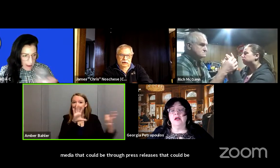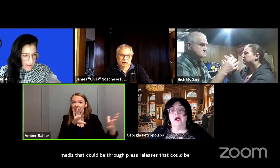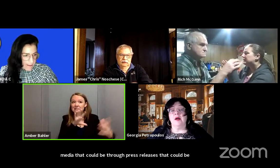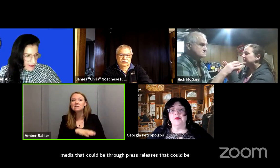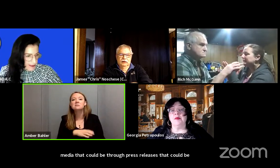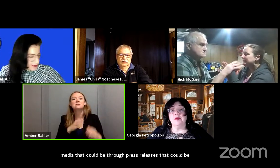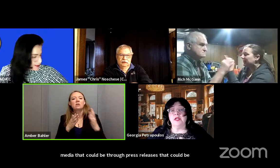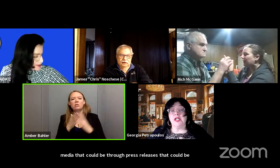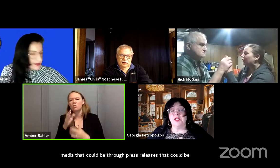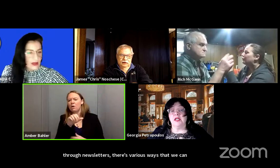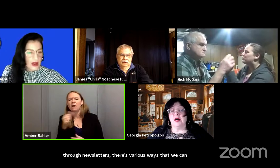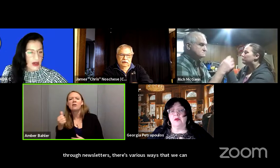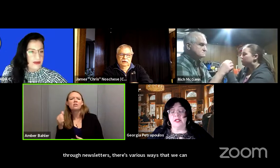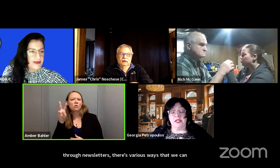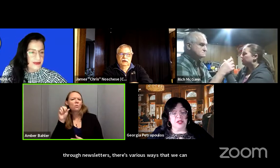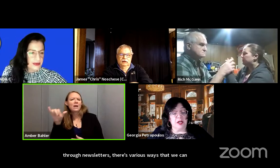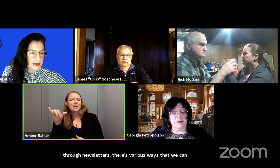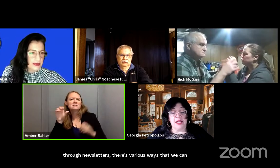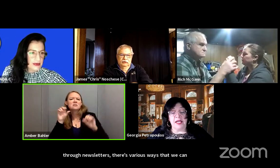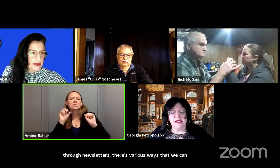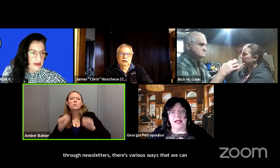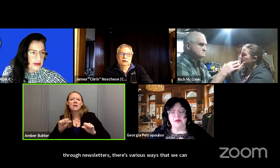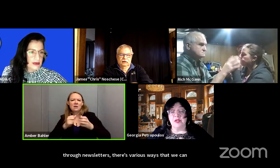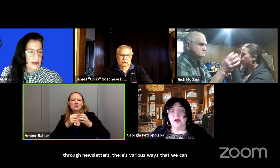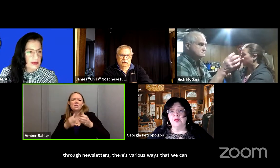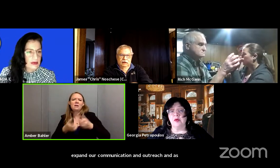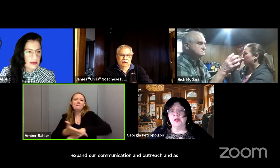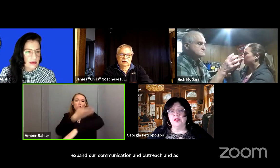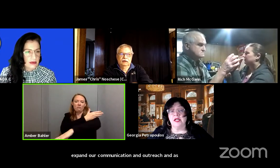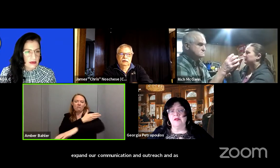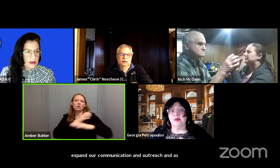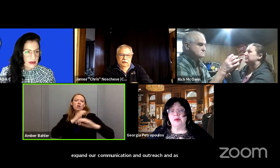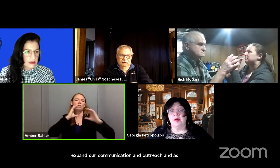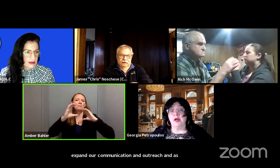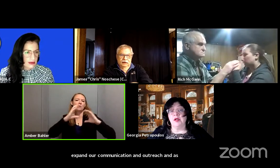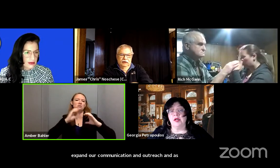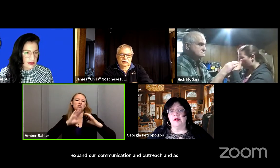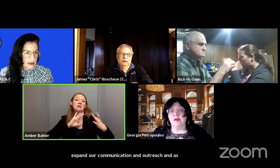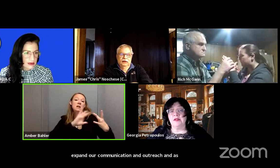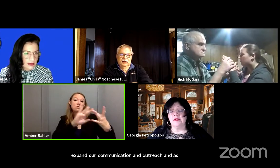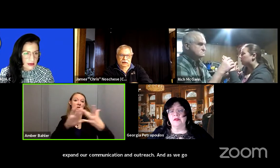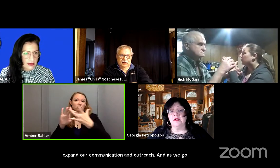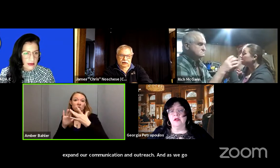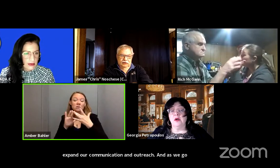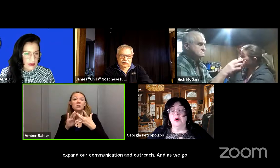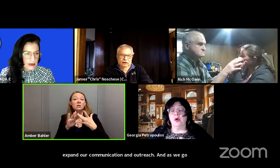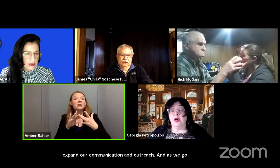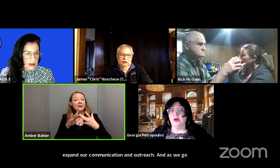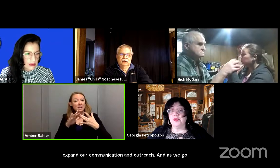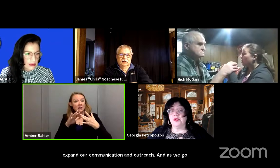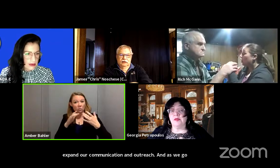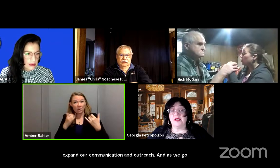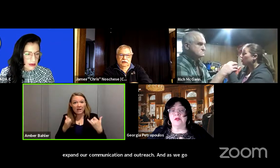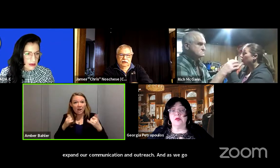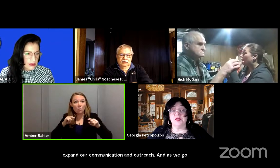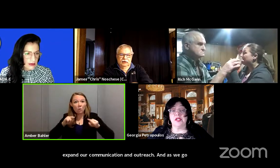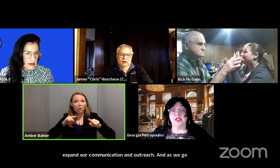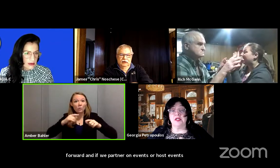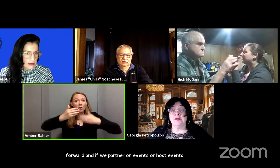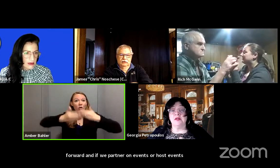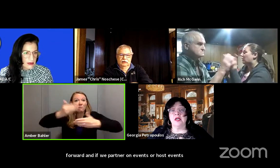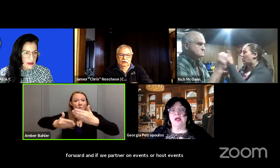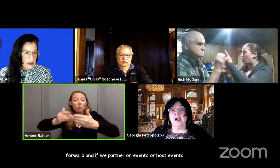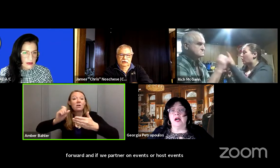our communication and outreach. And as we go forward, and if we partner on events or host events